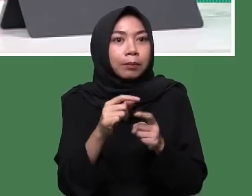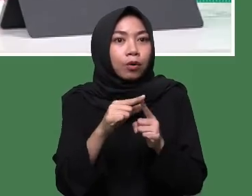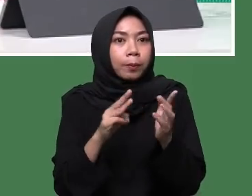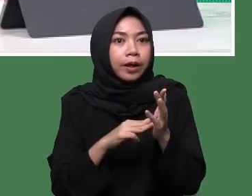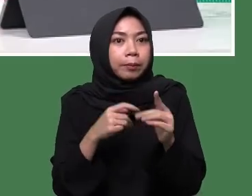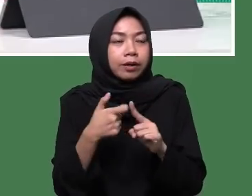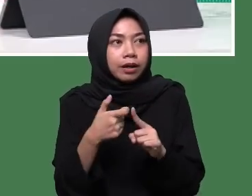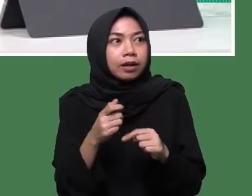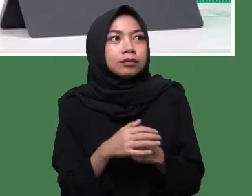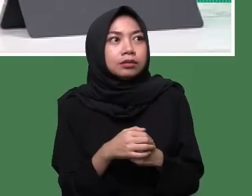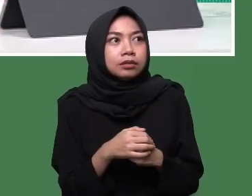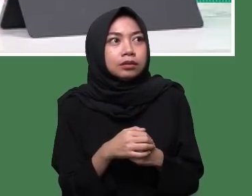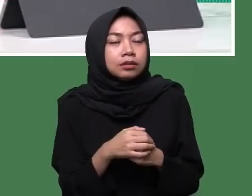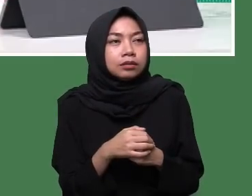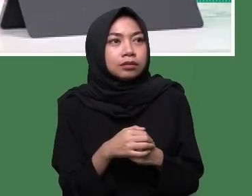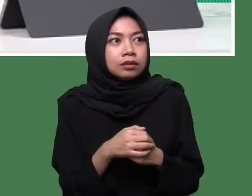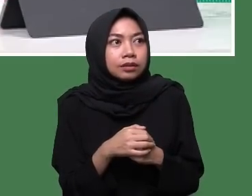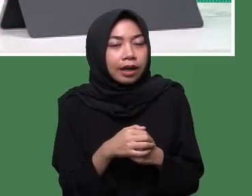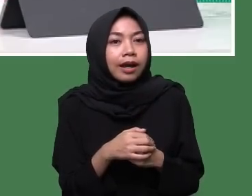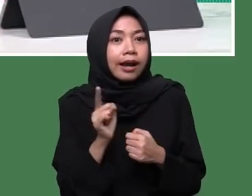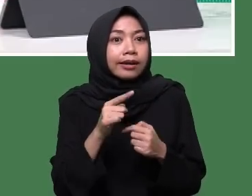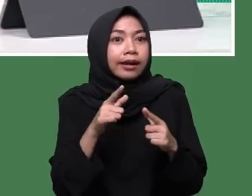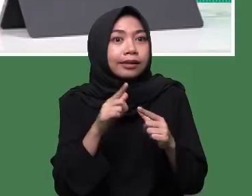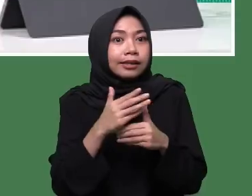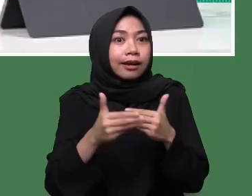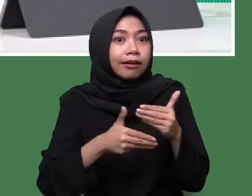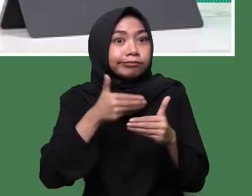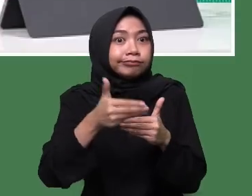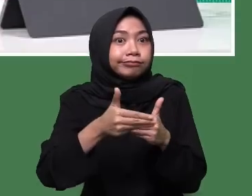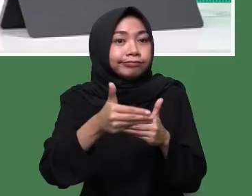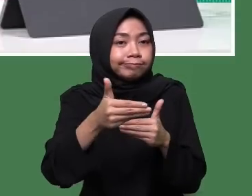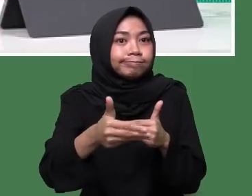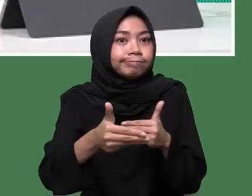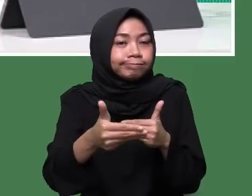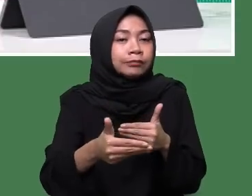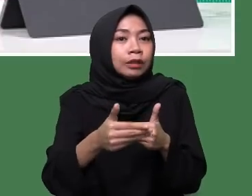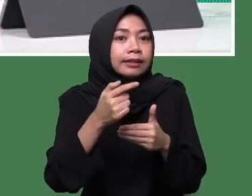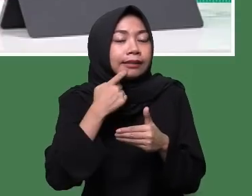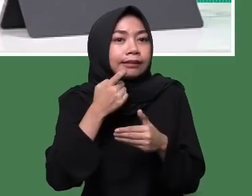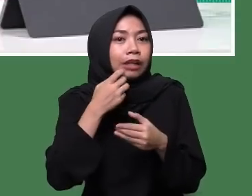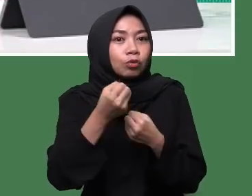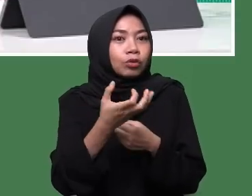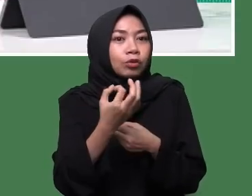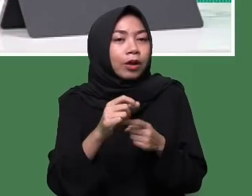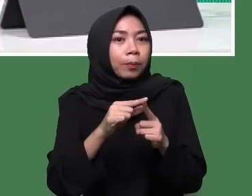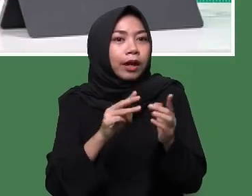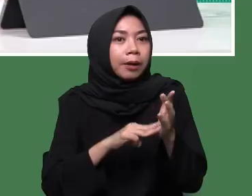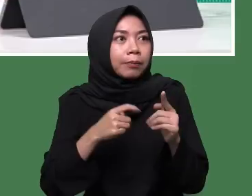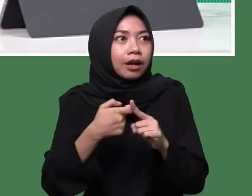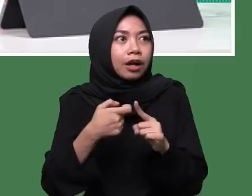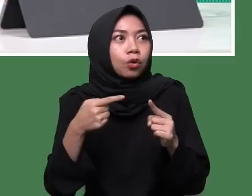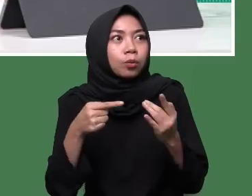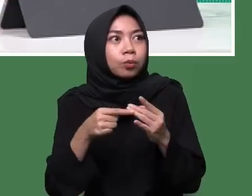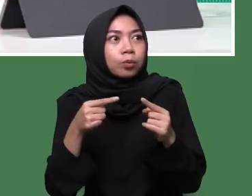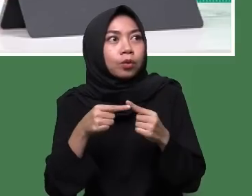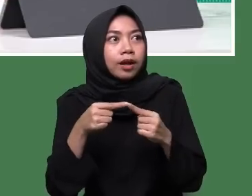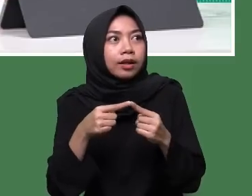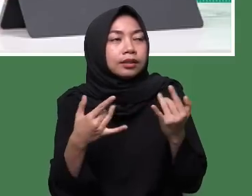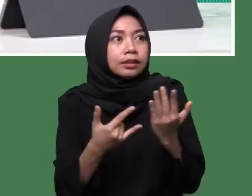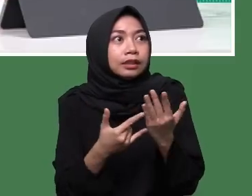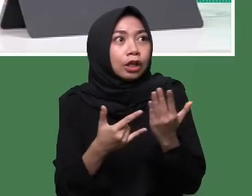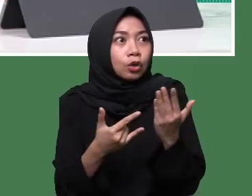just like to point out we have a few upcoming events. I'd like to draw your attention to a virtual discussion on technology on August 10, which will be on